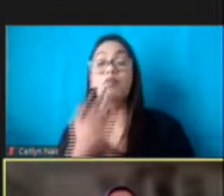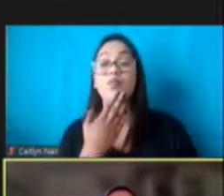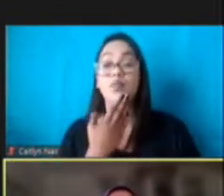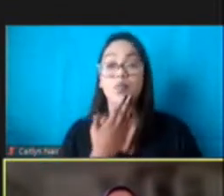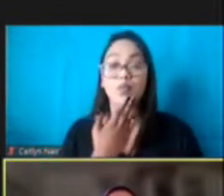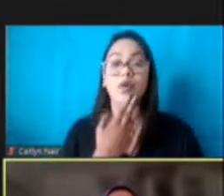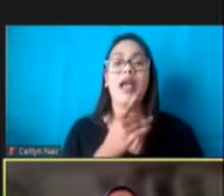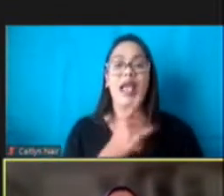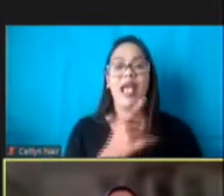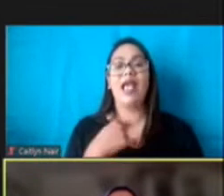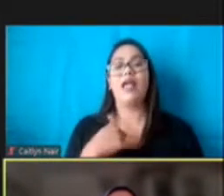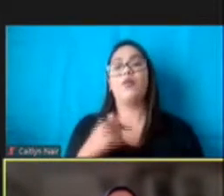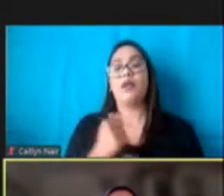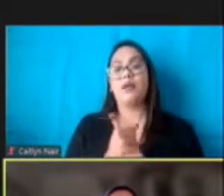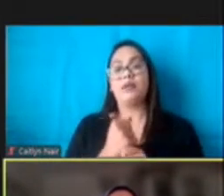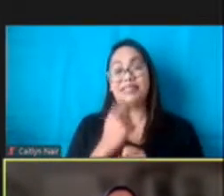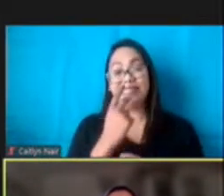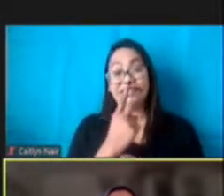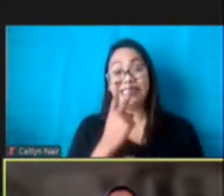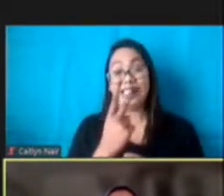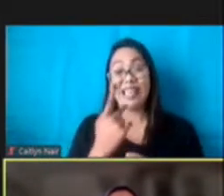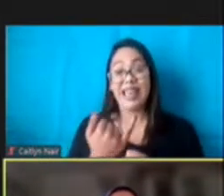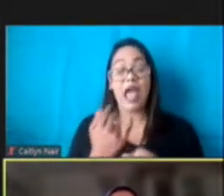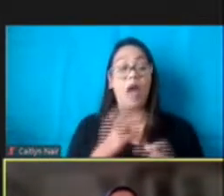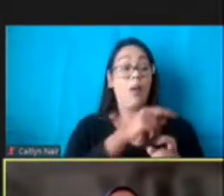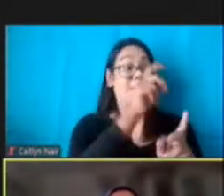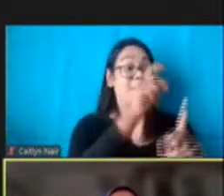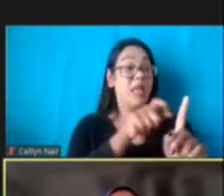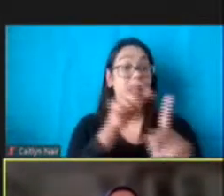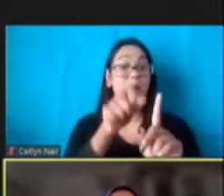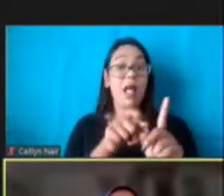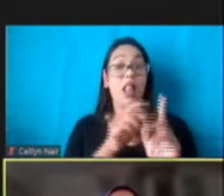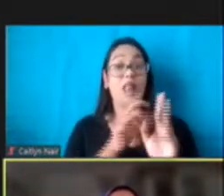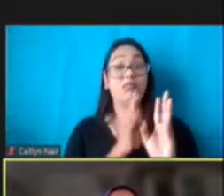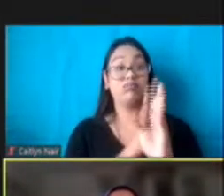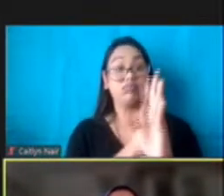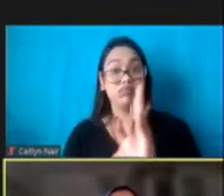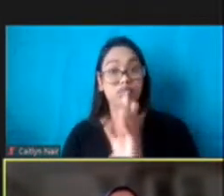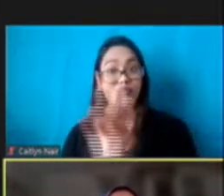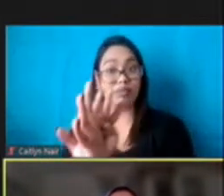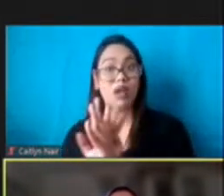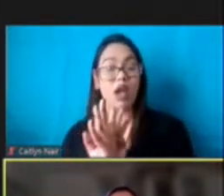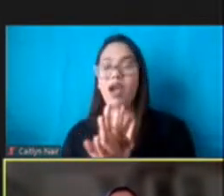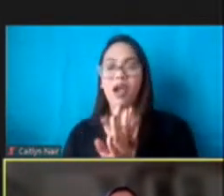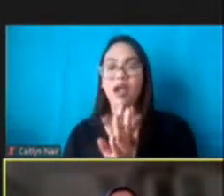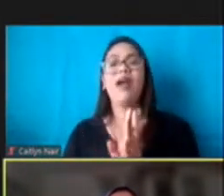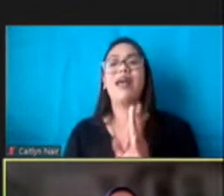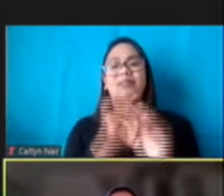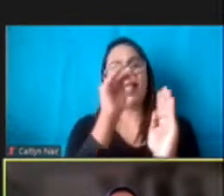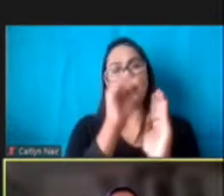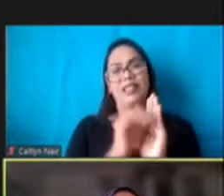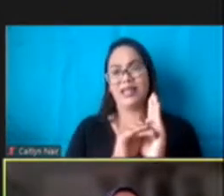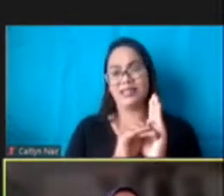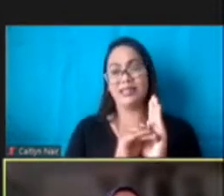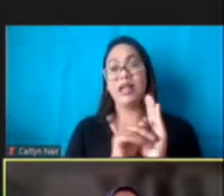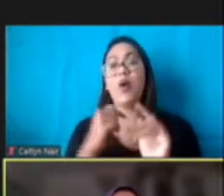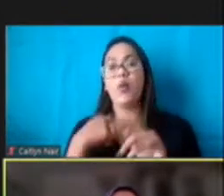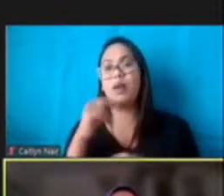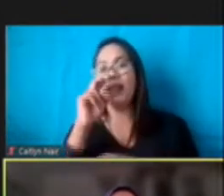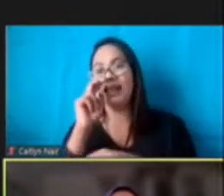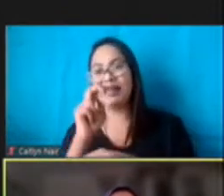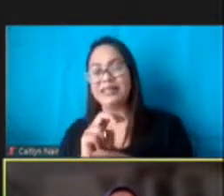beds available, so we're more likely to admit mild patients. And also we need some time to accumulate the outcomes data. Also, we